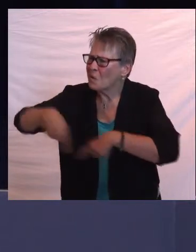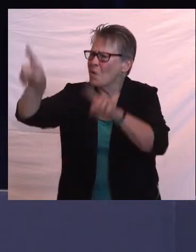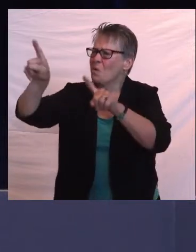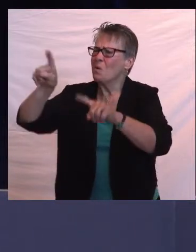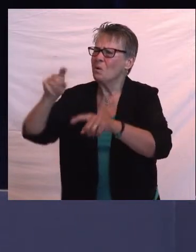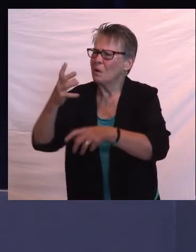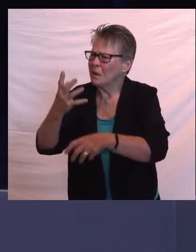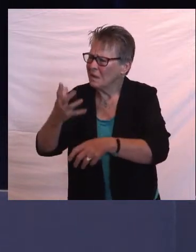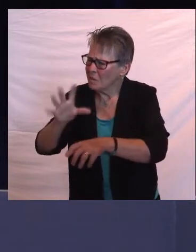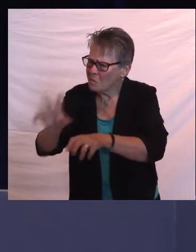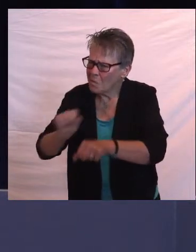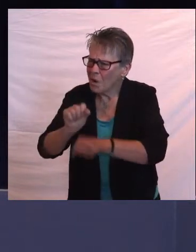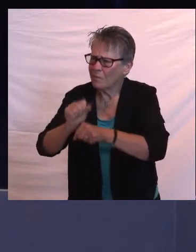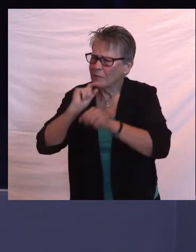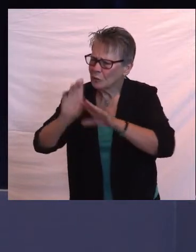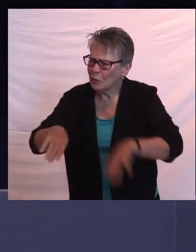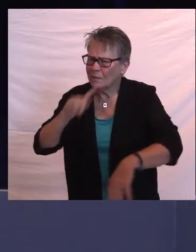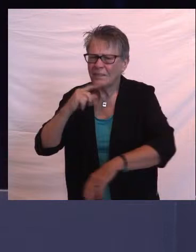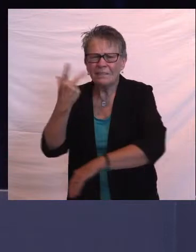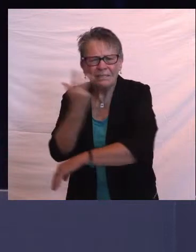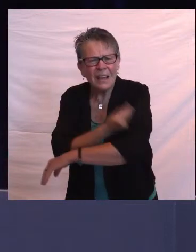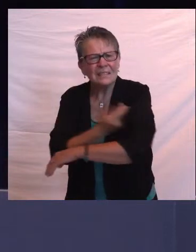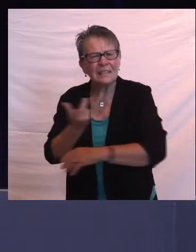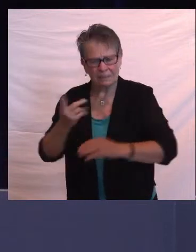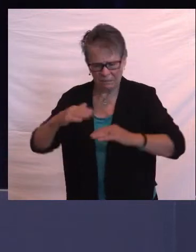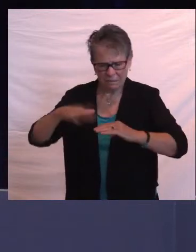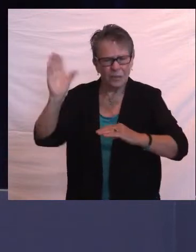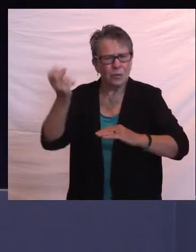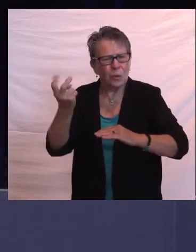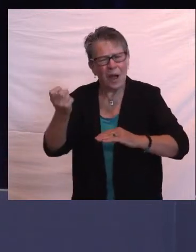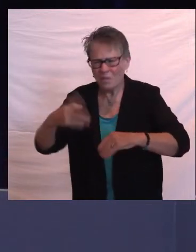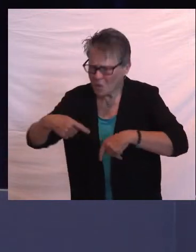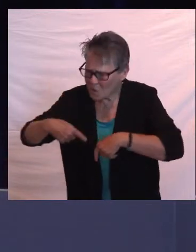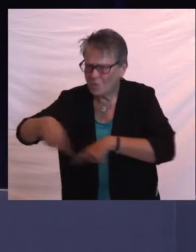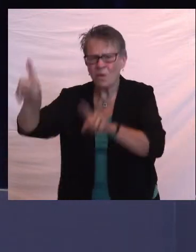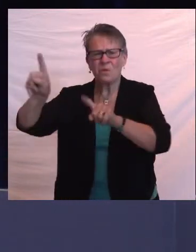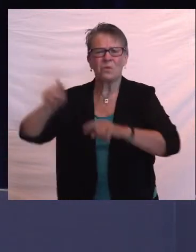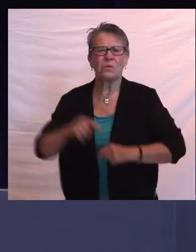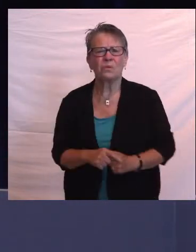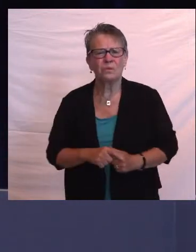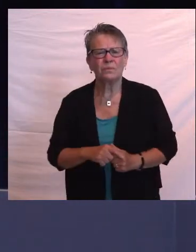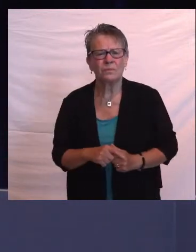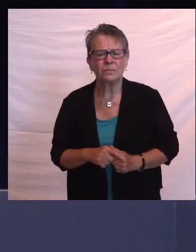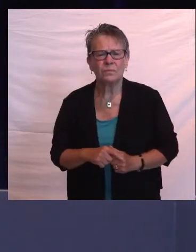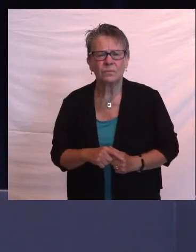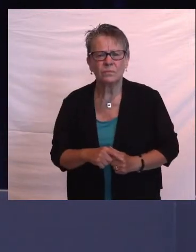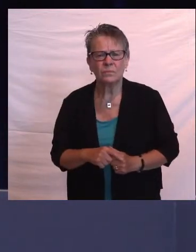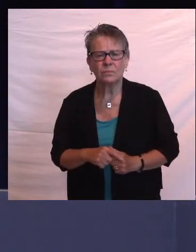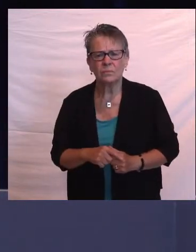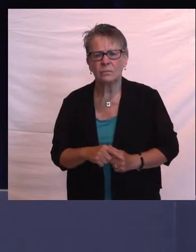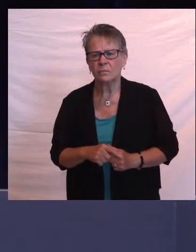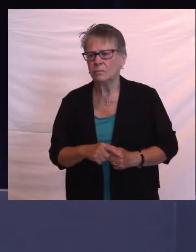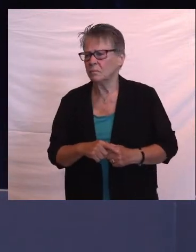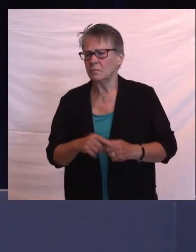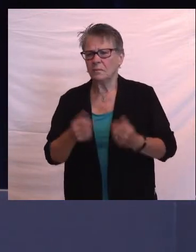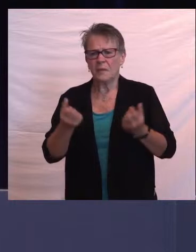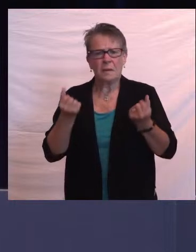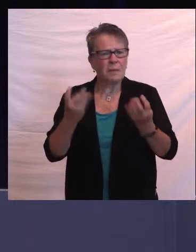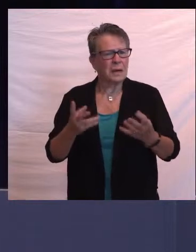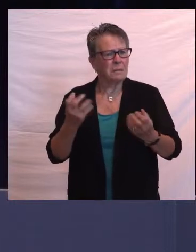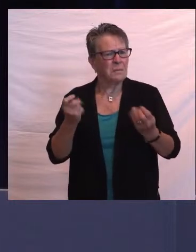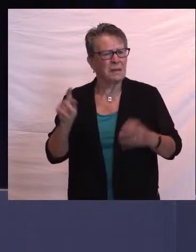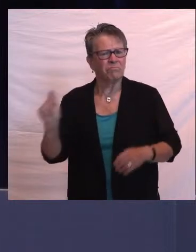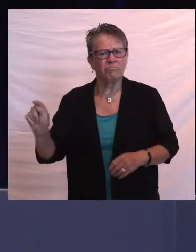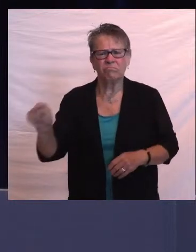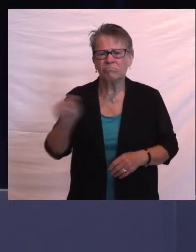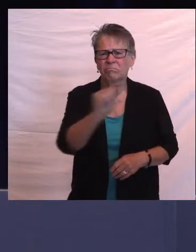1,600 vaccination sites active in New Jersey right now, including more than 1,000 which offer the Pfizer vaccine. Many have